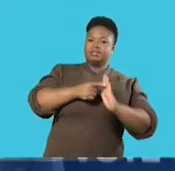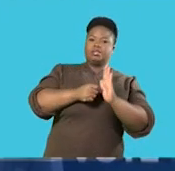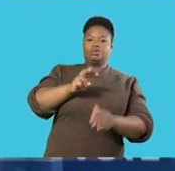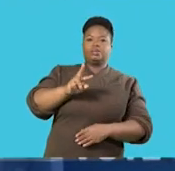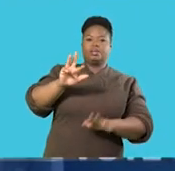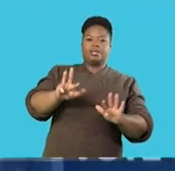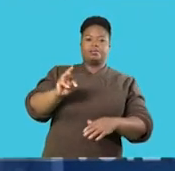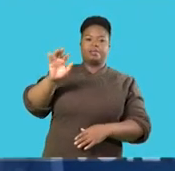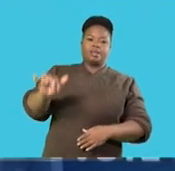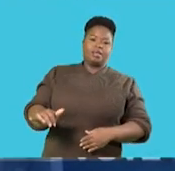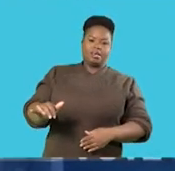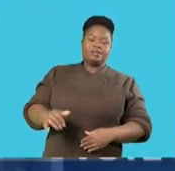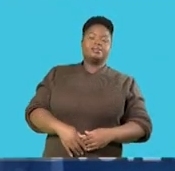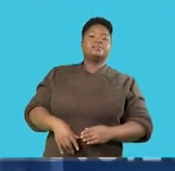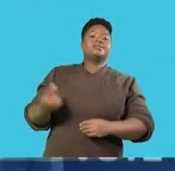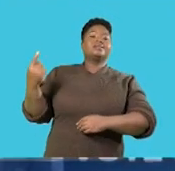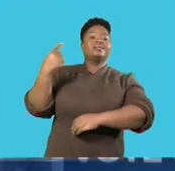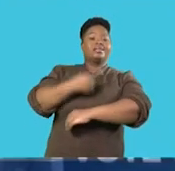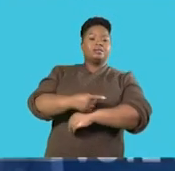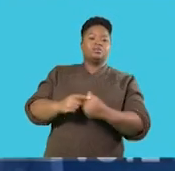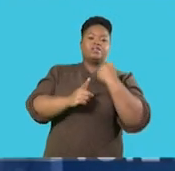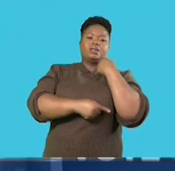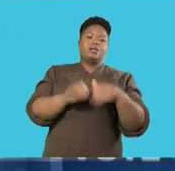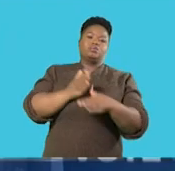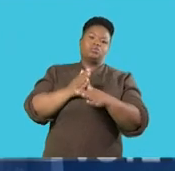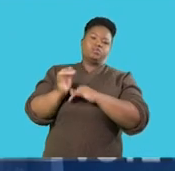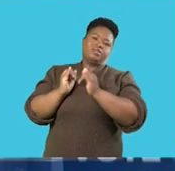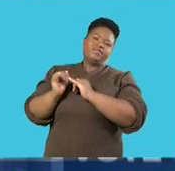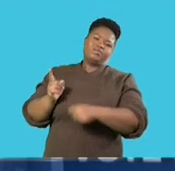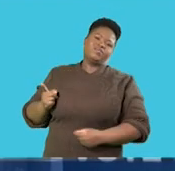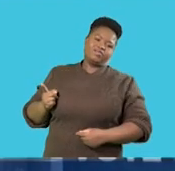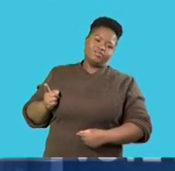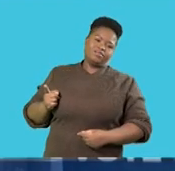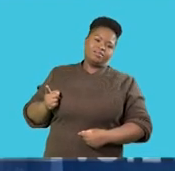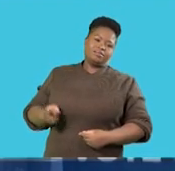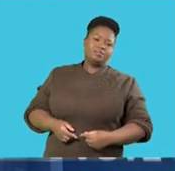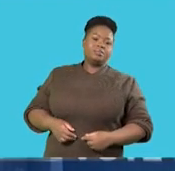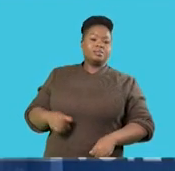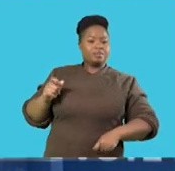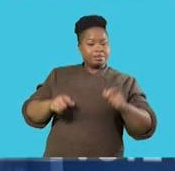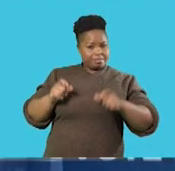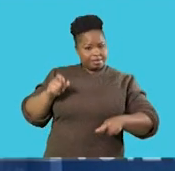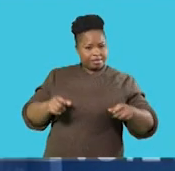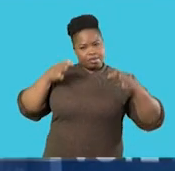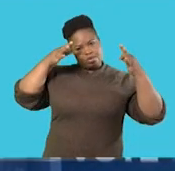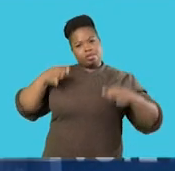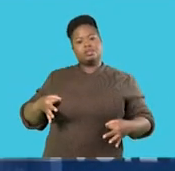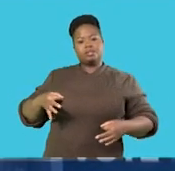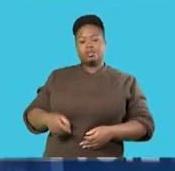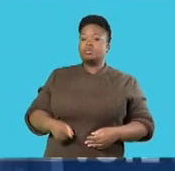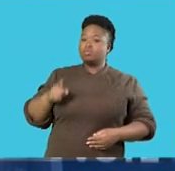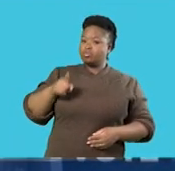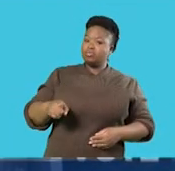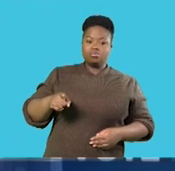May, is the day of their last job interview. That's it. Where the people are going to decide you are